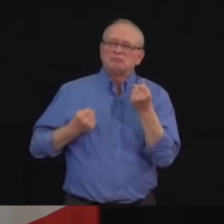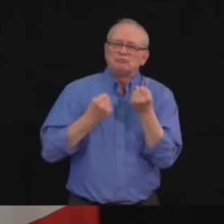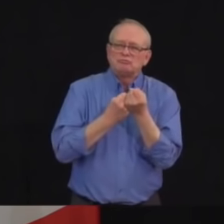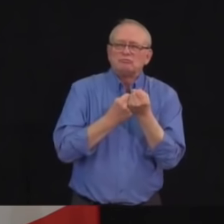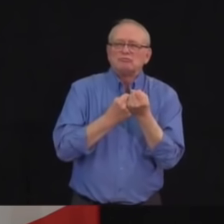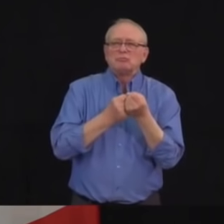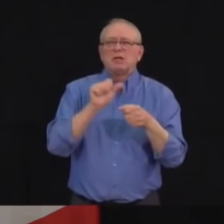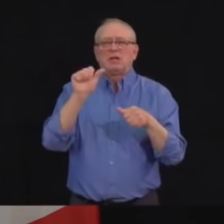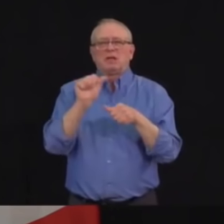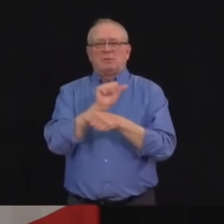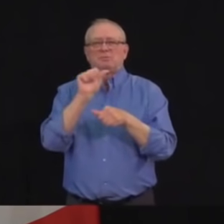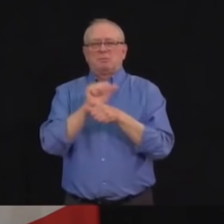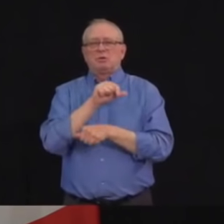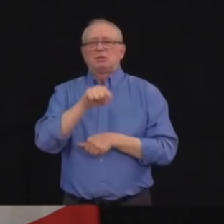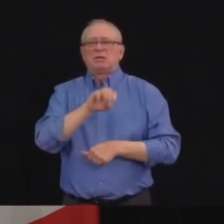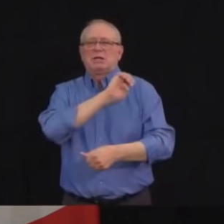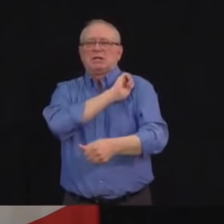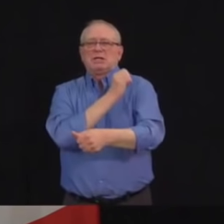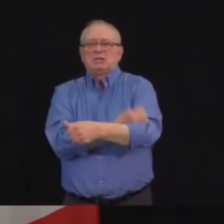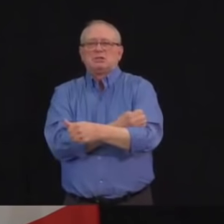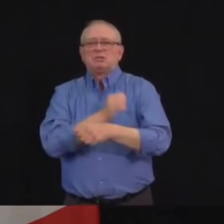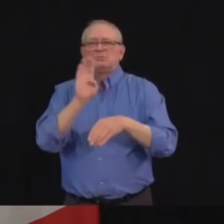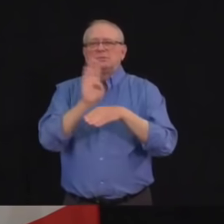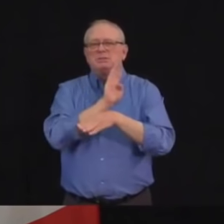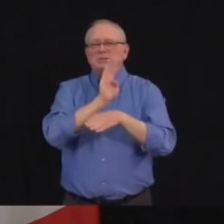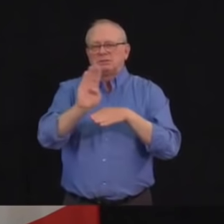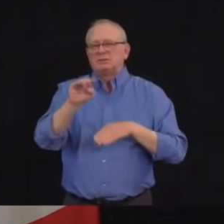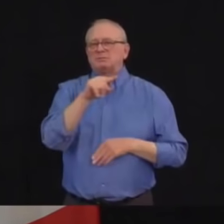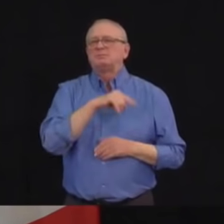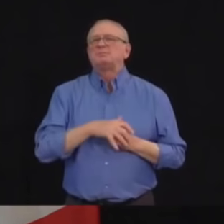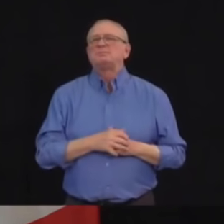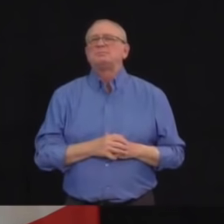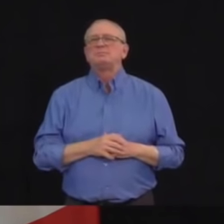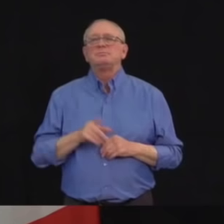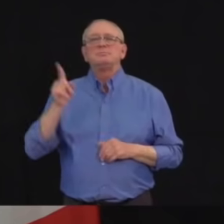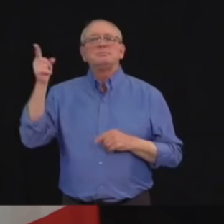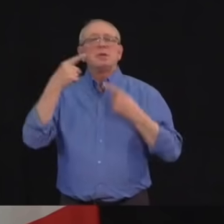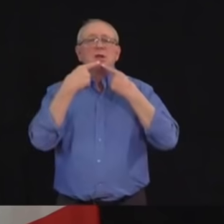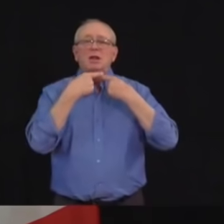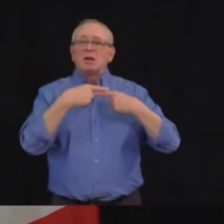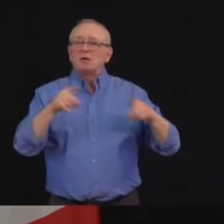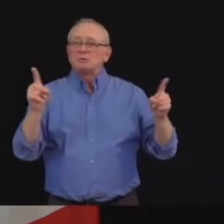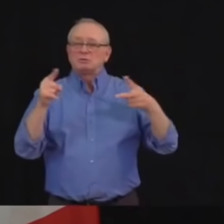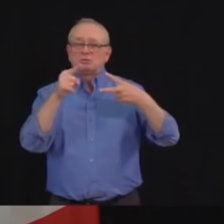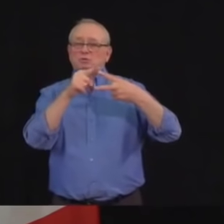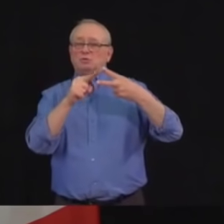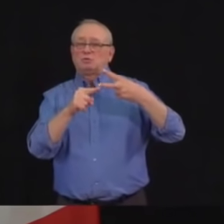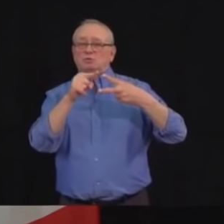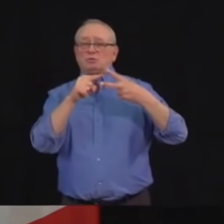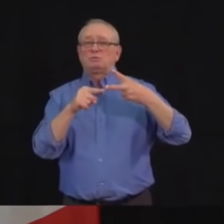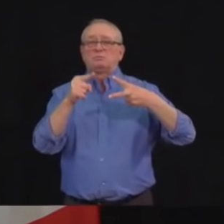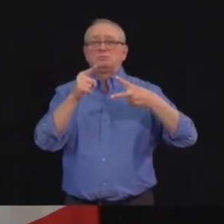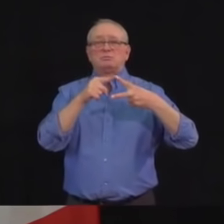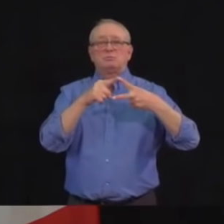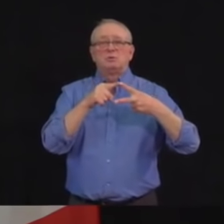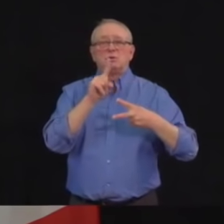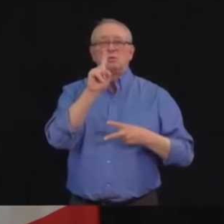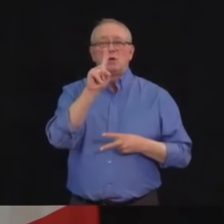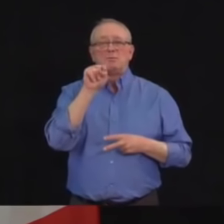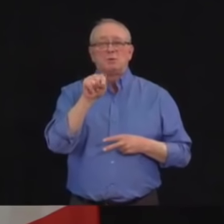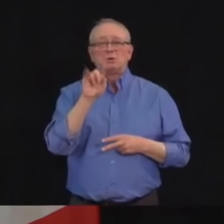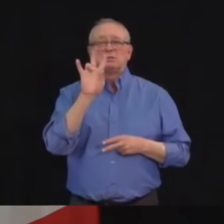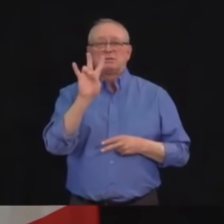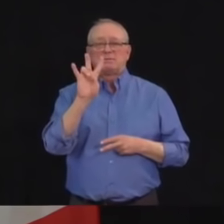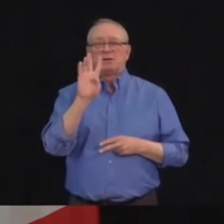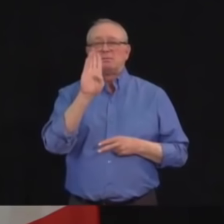There were three elements to today's announcement. Firstly, a $1.72 billion contribution to the governments